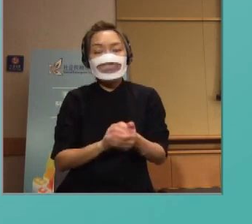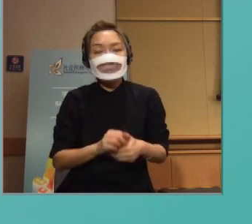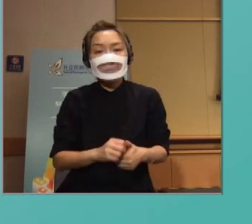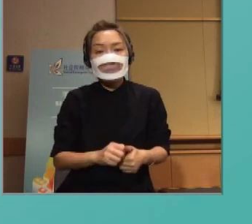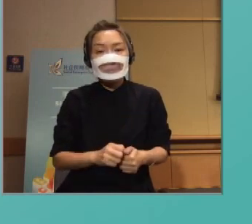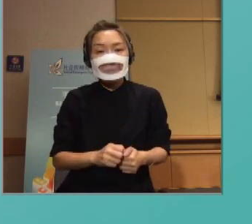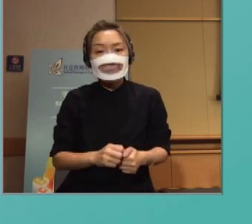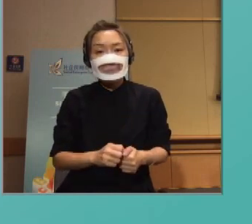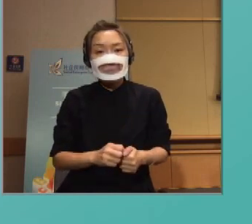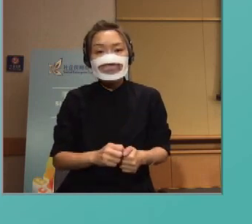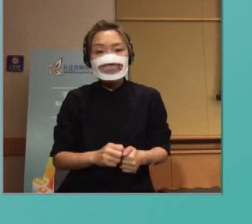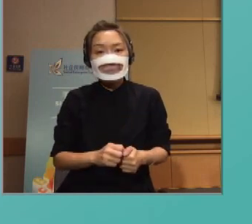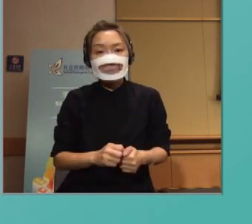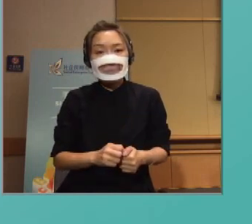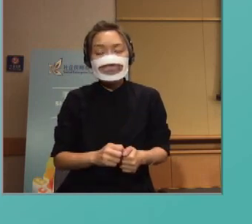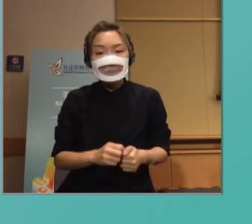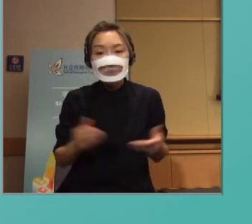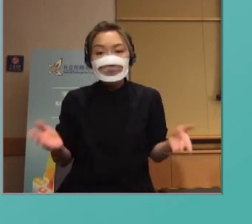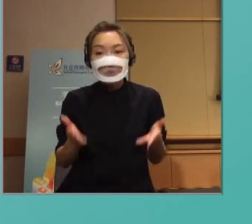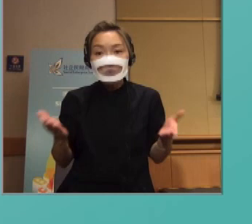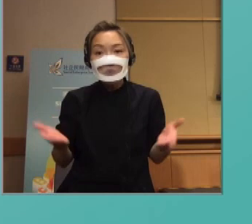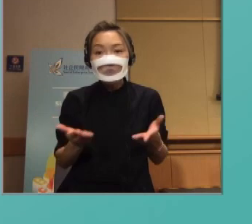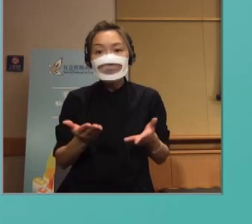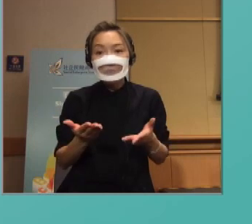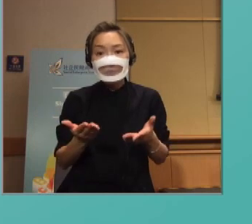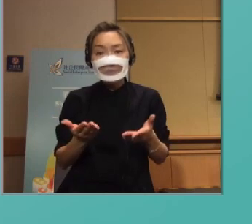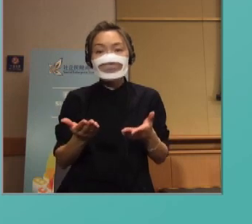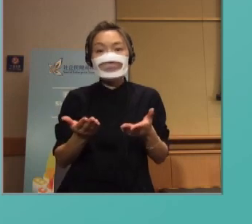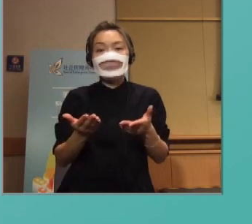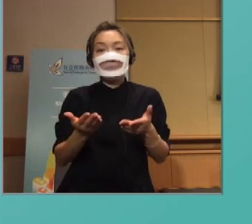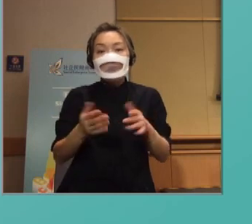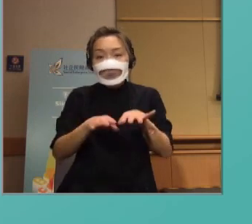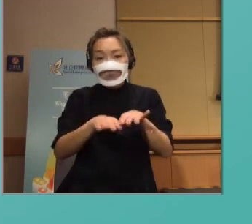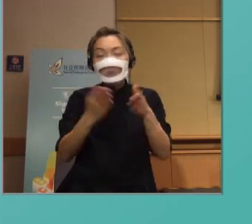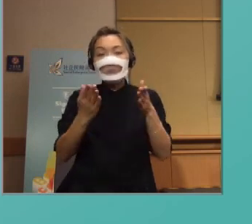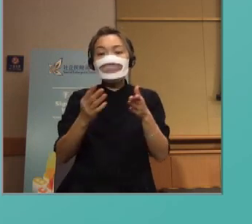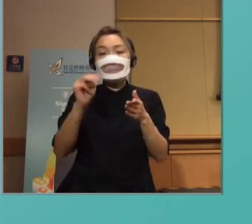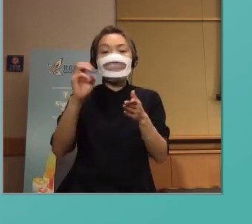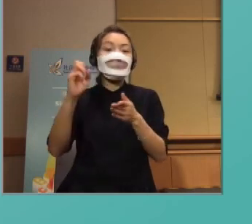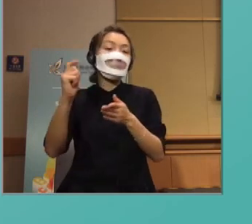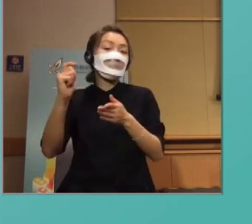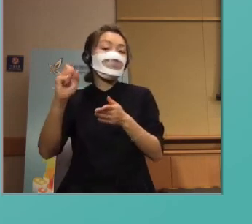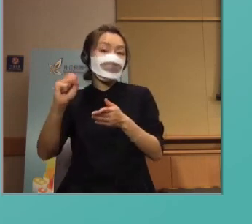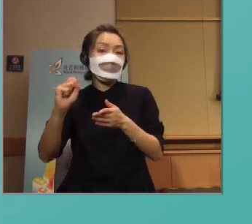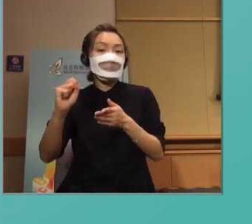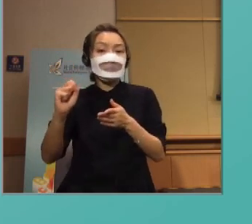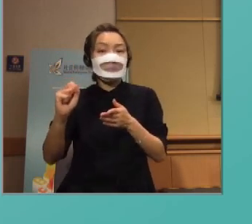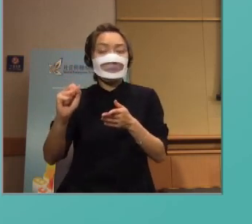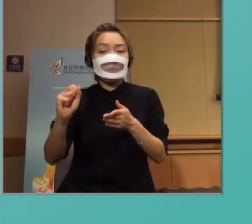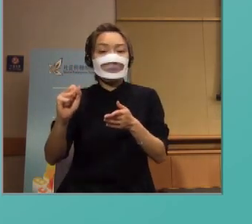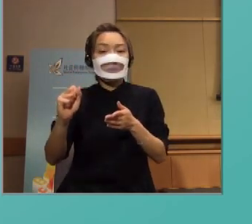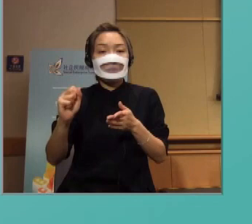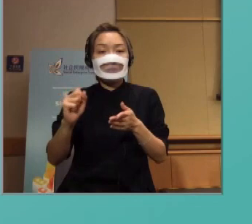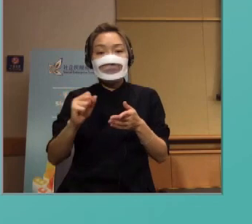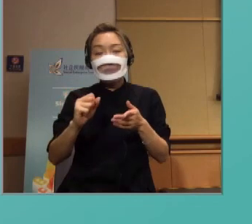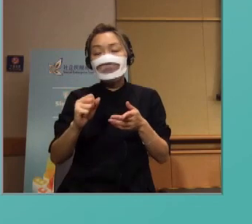their non-Web3 metaverse. We do not know how other AAA game companies are going